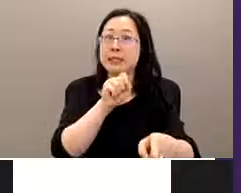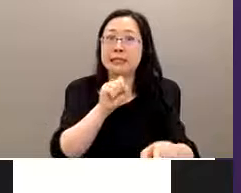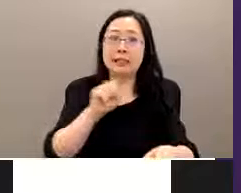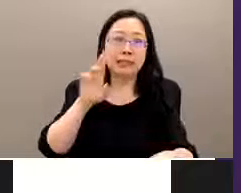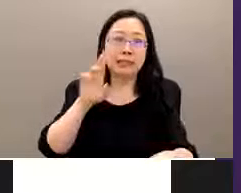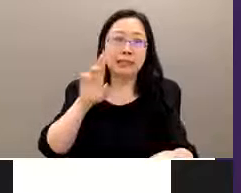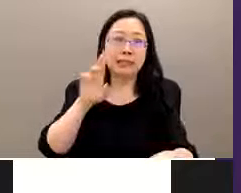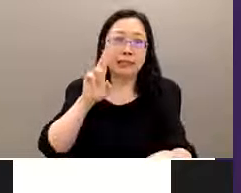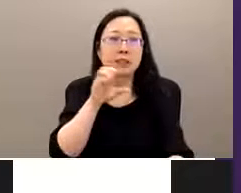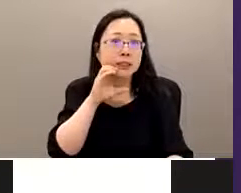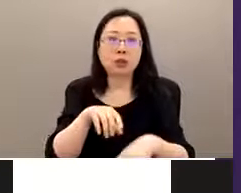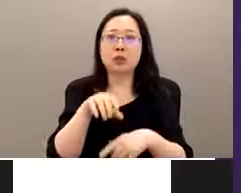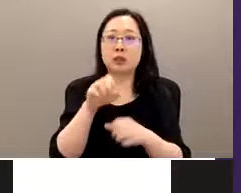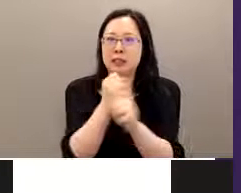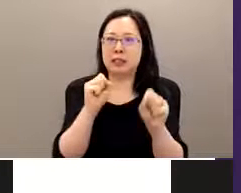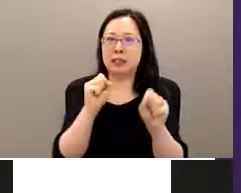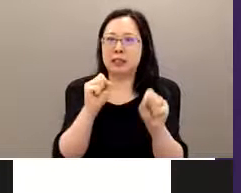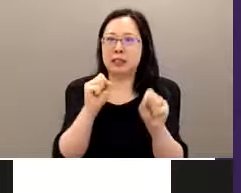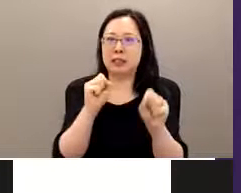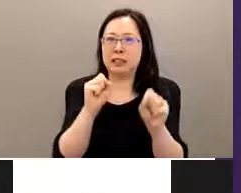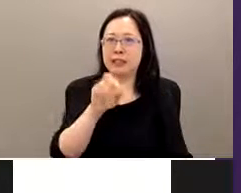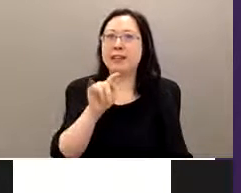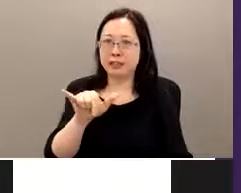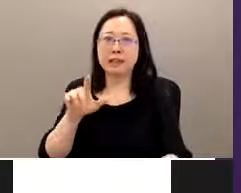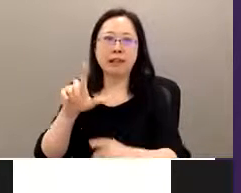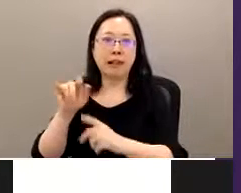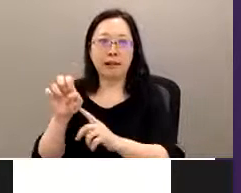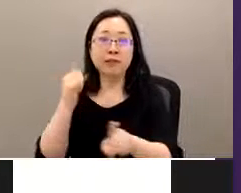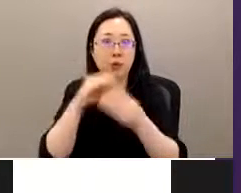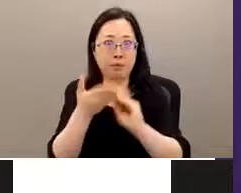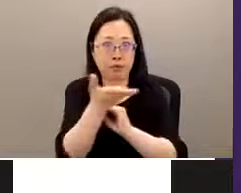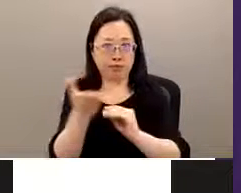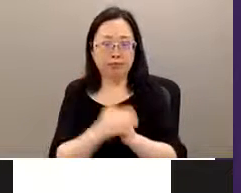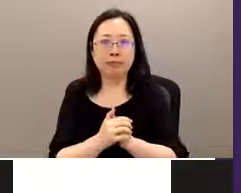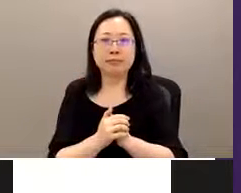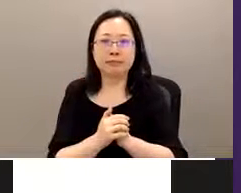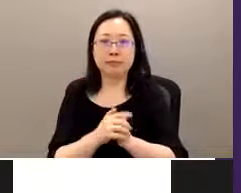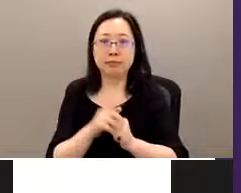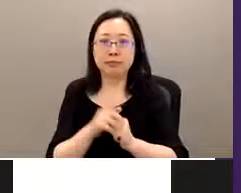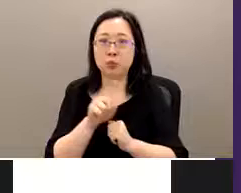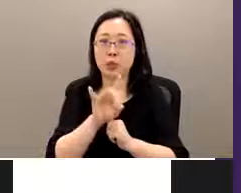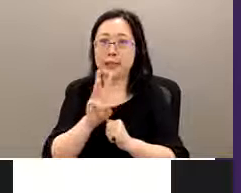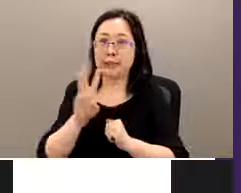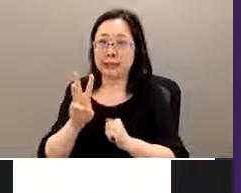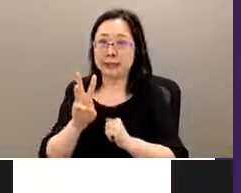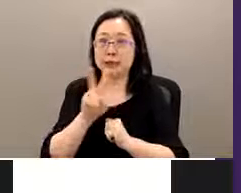Women's Helpline. And that number's you see on your screen,